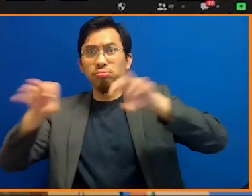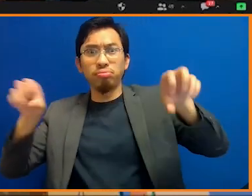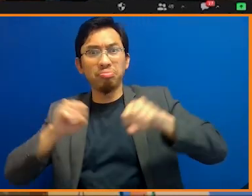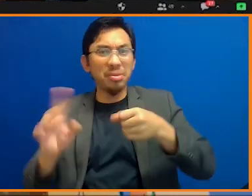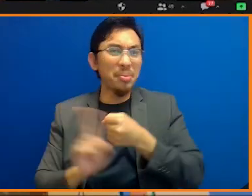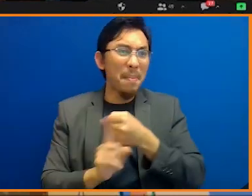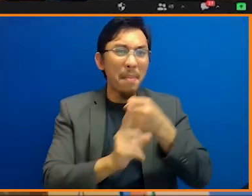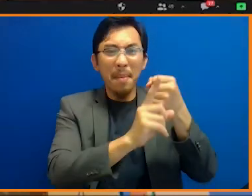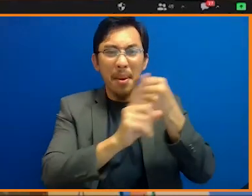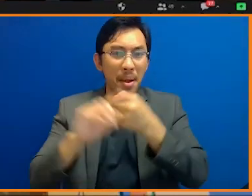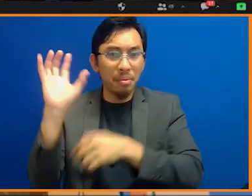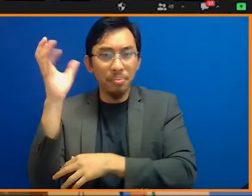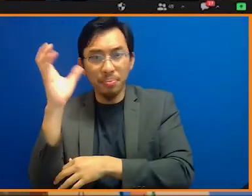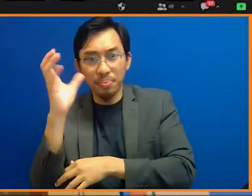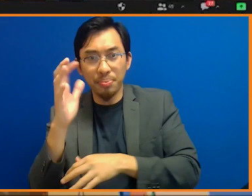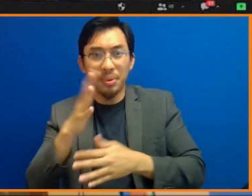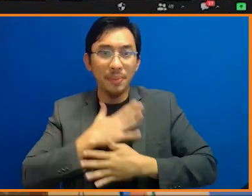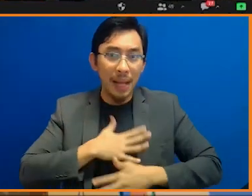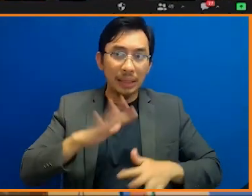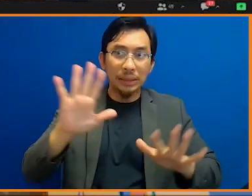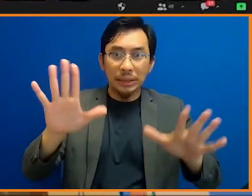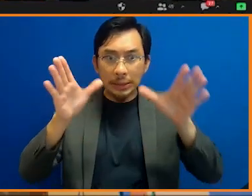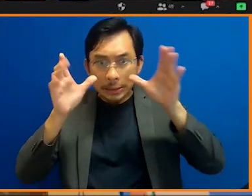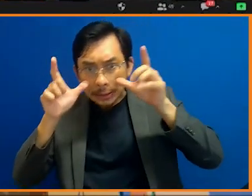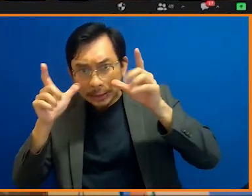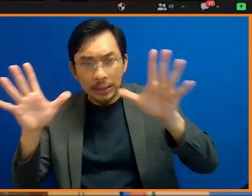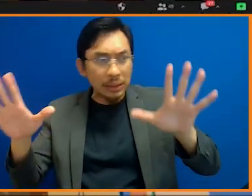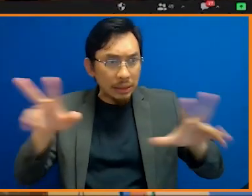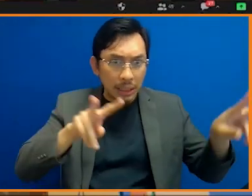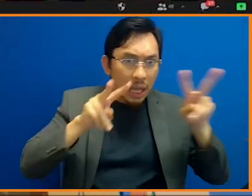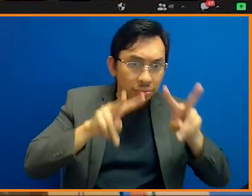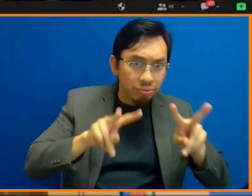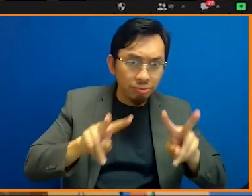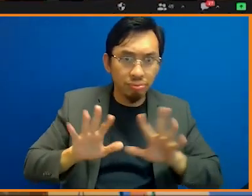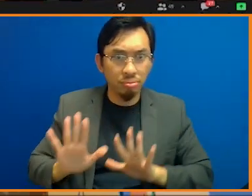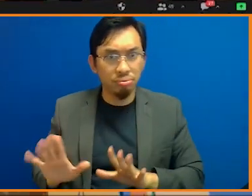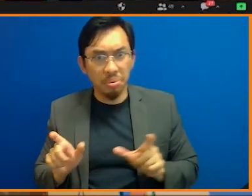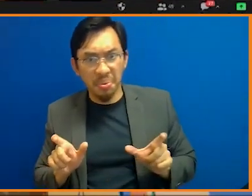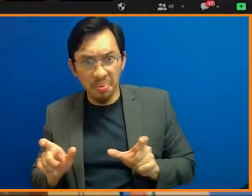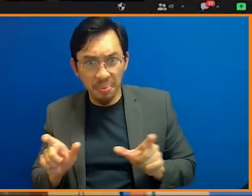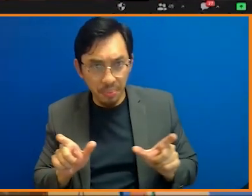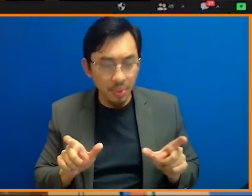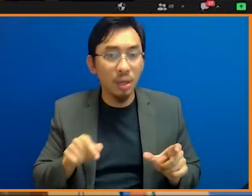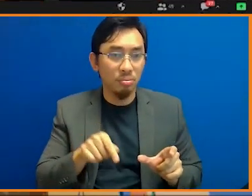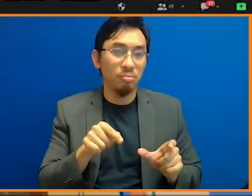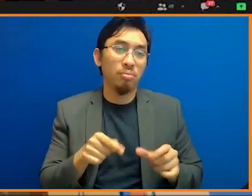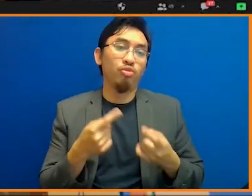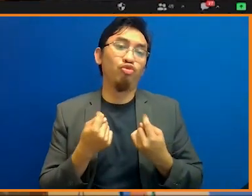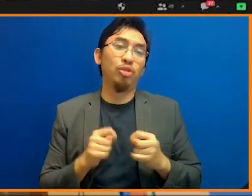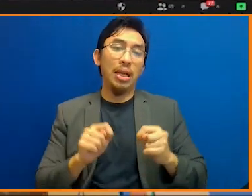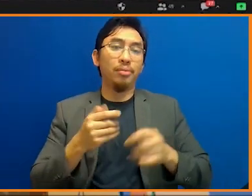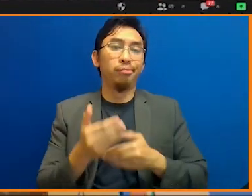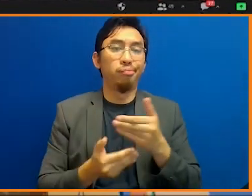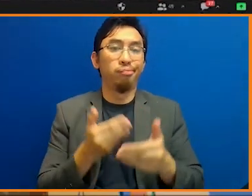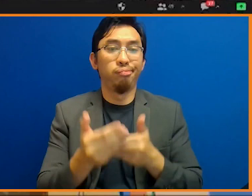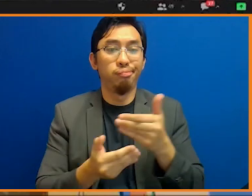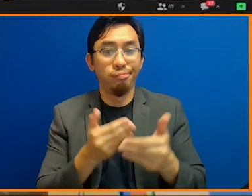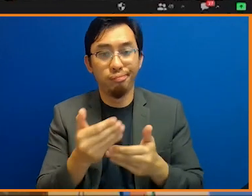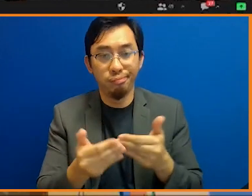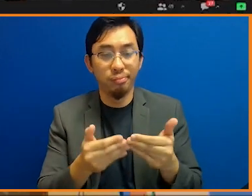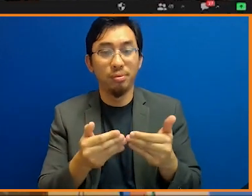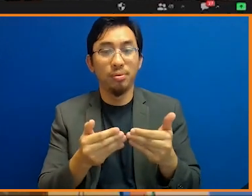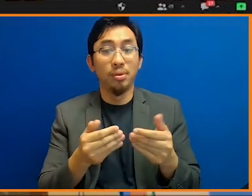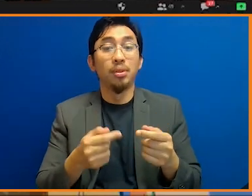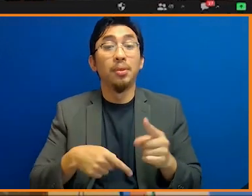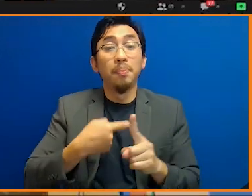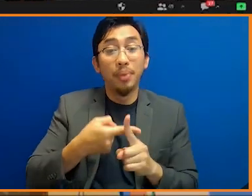so we will announce like a new warning, like please be careful, something like that. So we try to adapt, and we